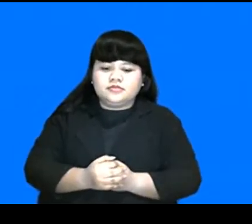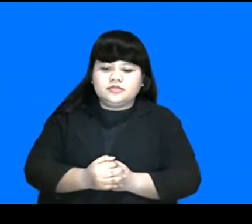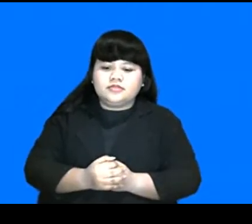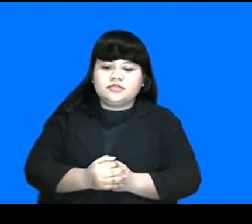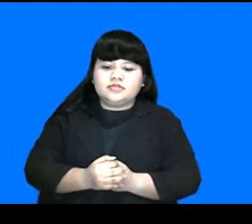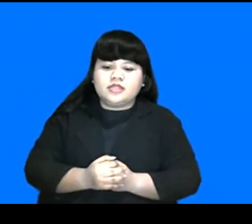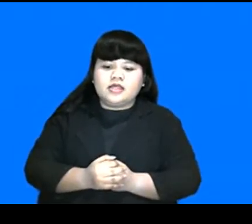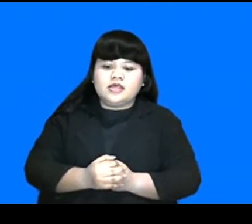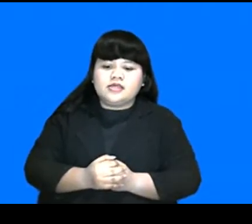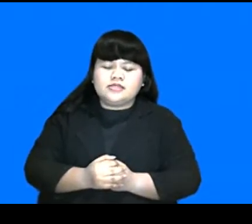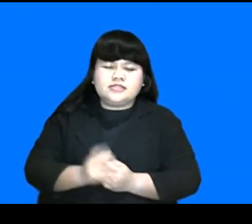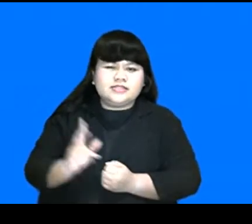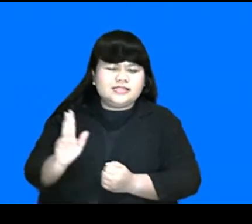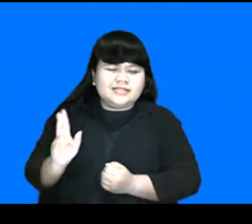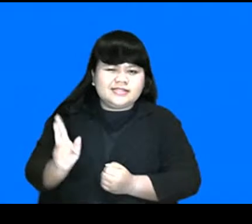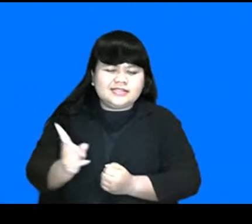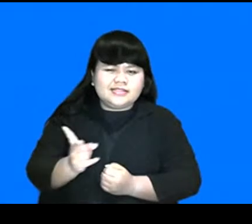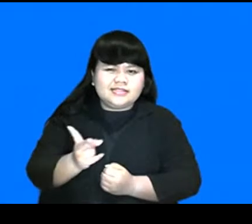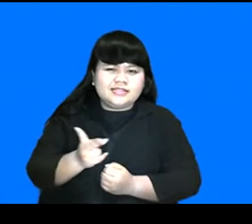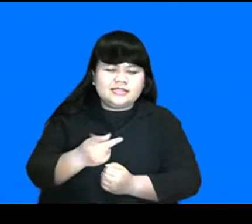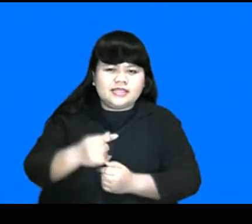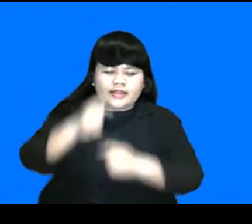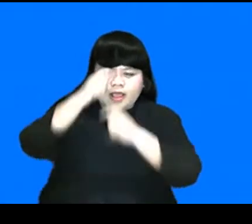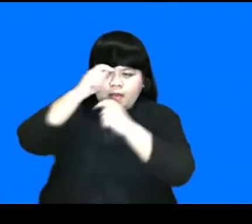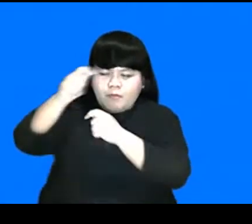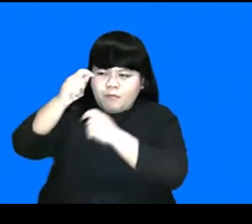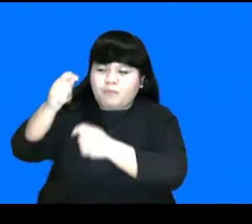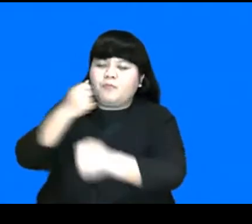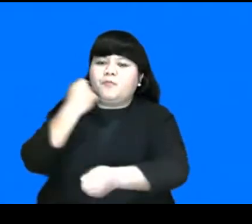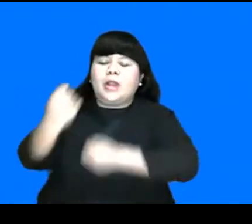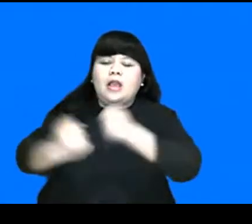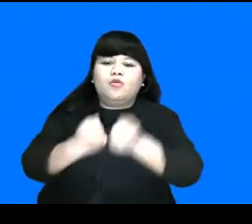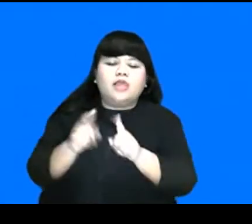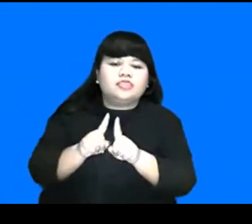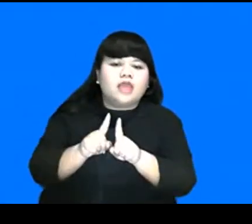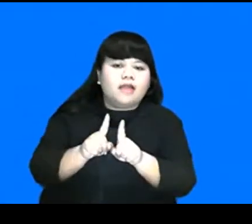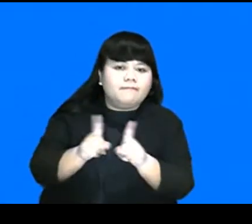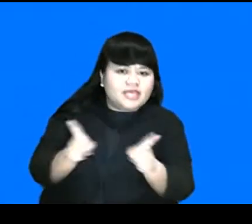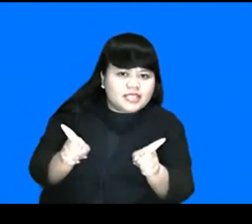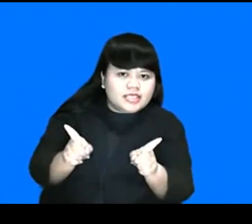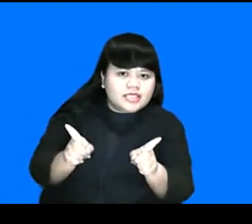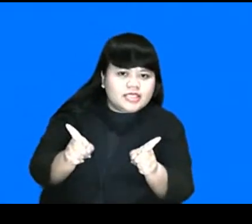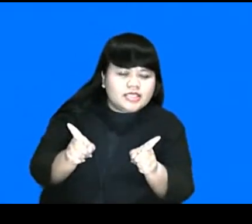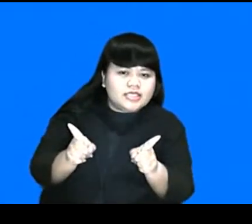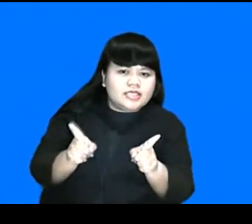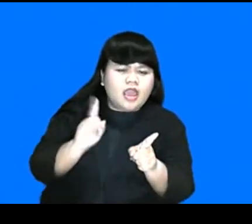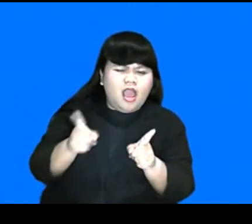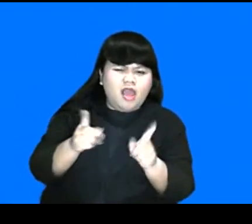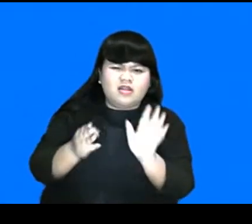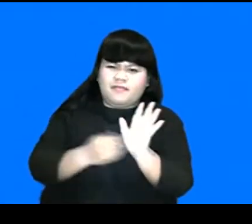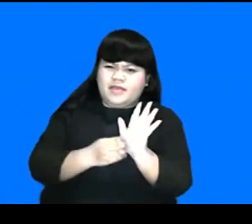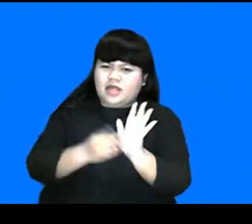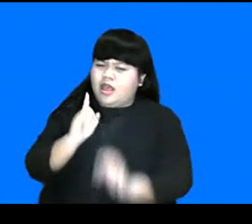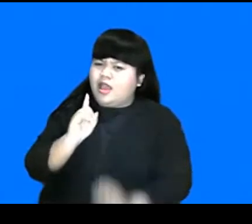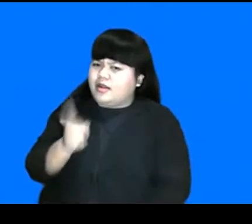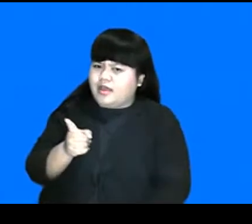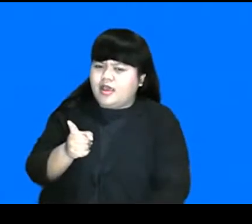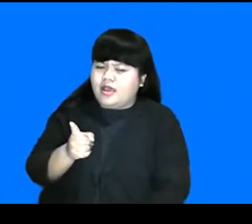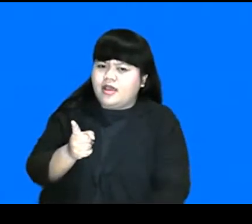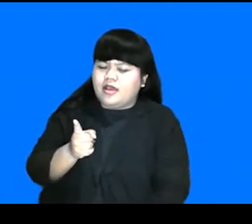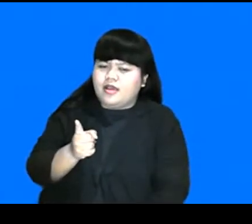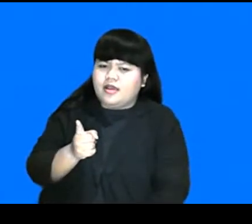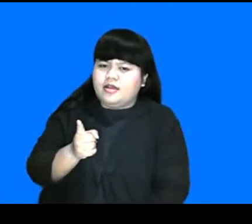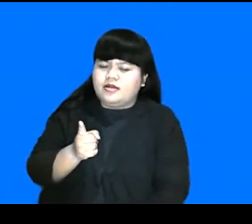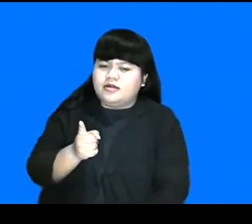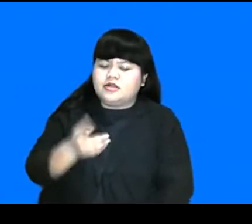but at least you're addressing the fact and you're recognizing the fact that there's a problem. There's a huge problem. So maybe you can also recognize